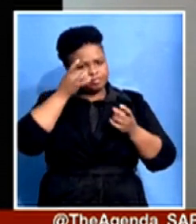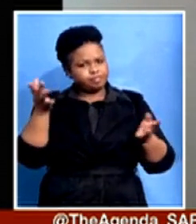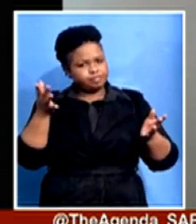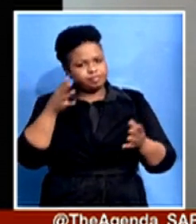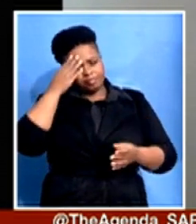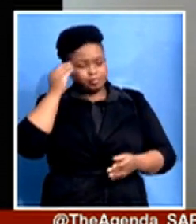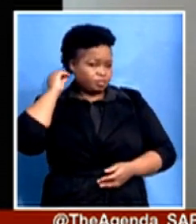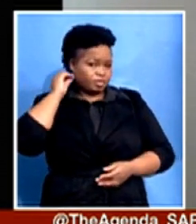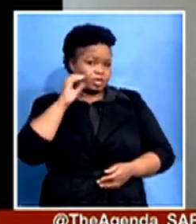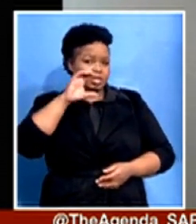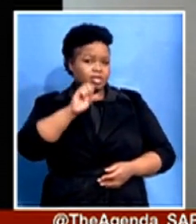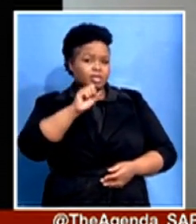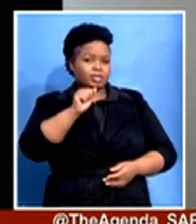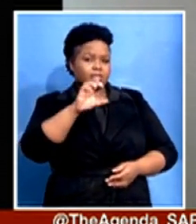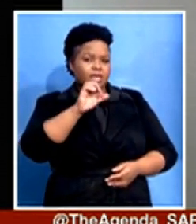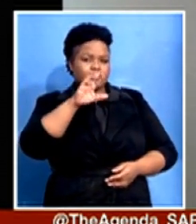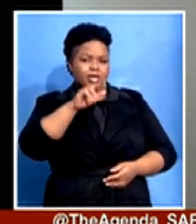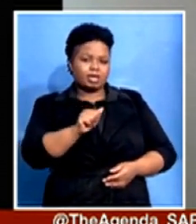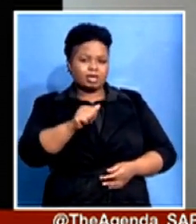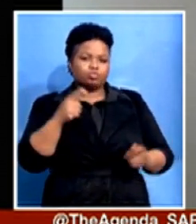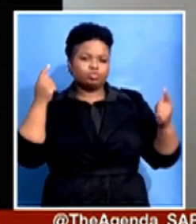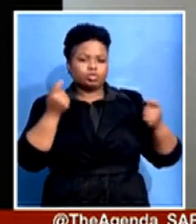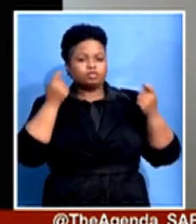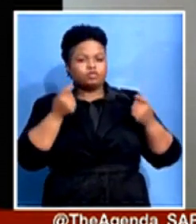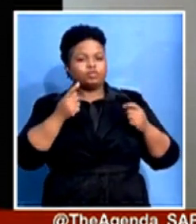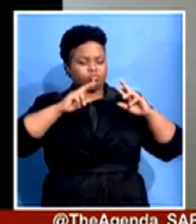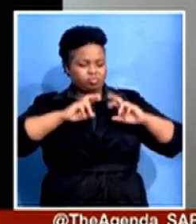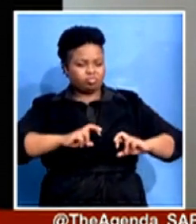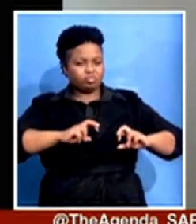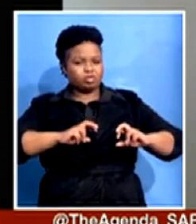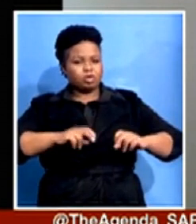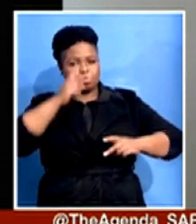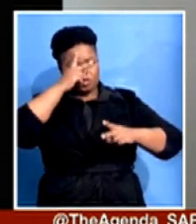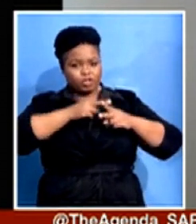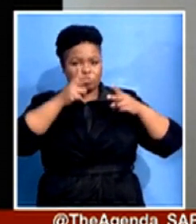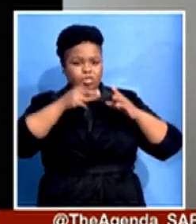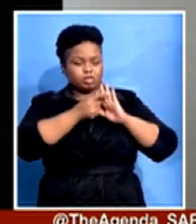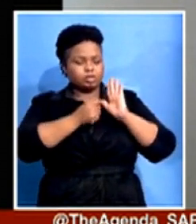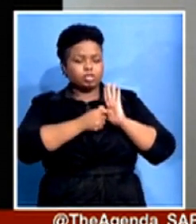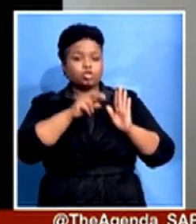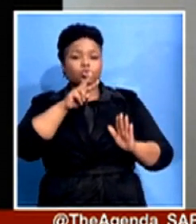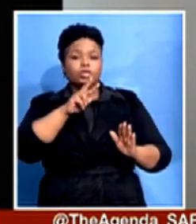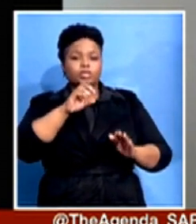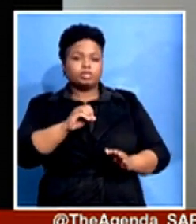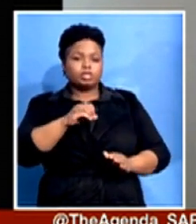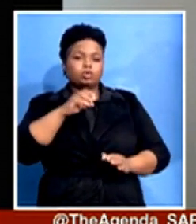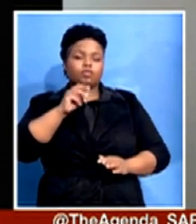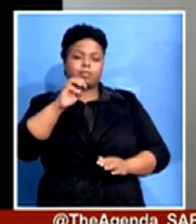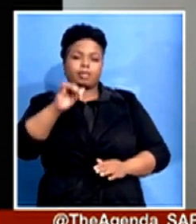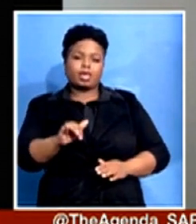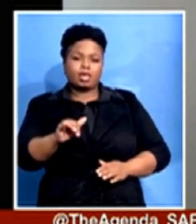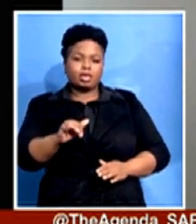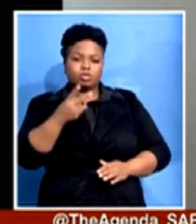celebrating Clinical Research Professional on the 20th of May of 2021,